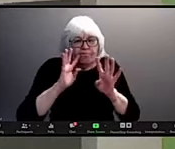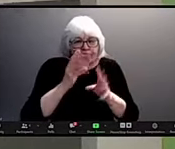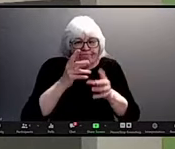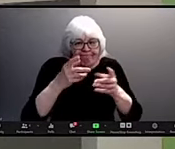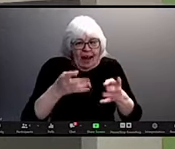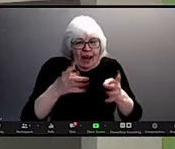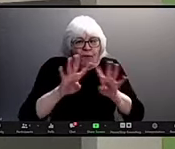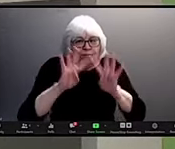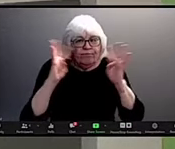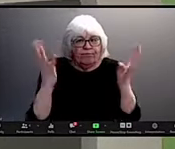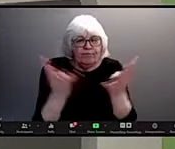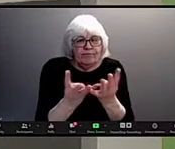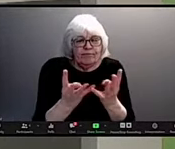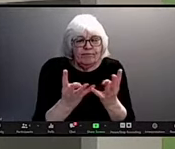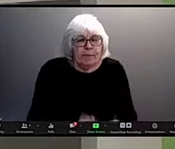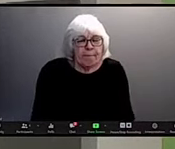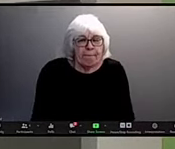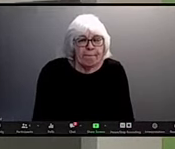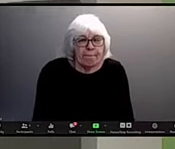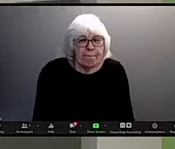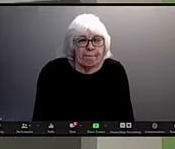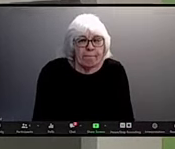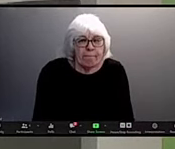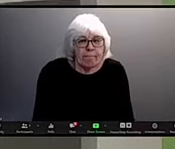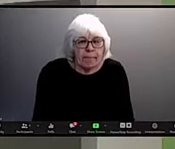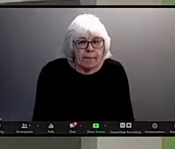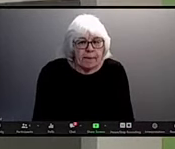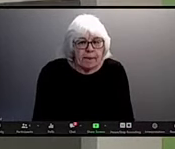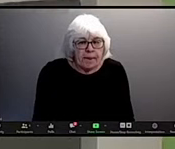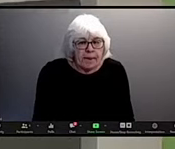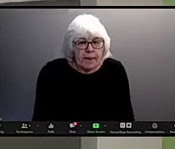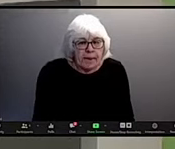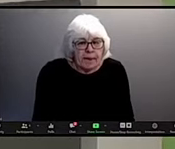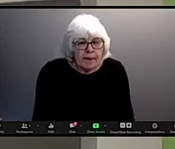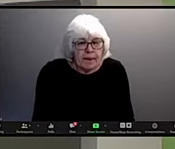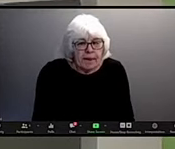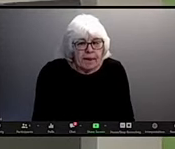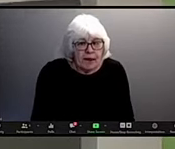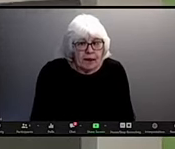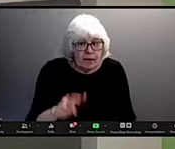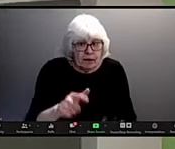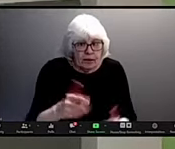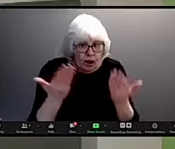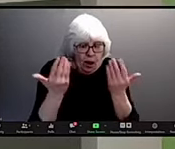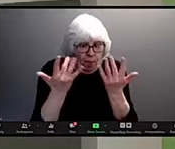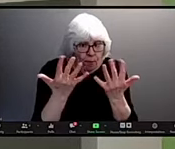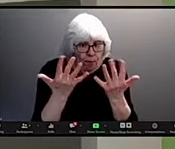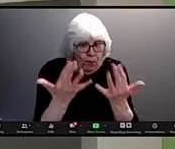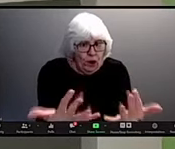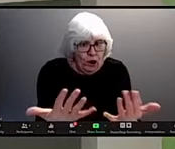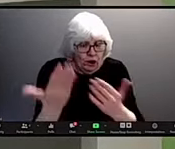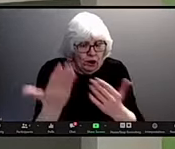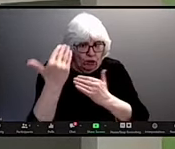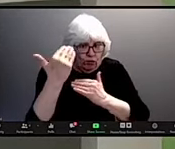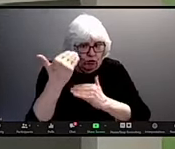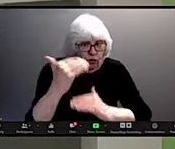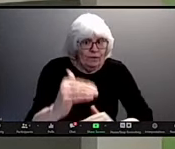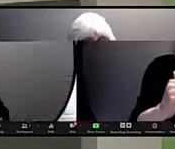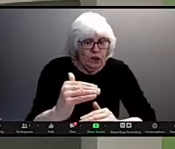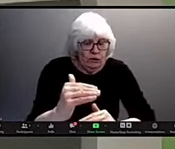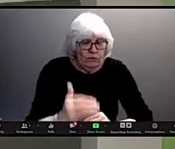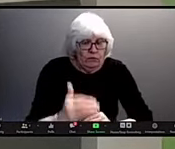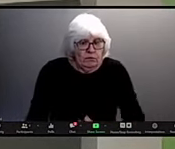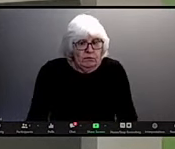Just out of curiosity, with the burn restrictions in the province going to the highest level possible, and fines